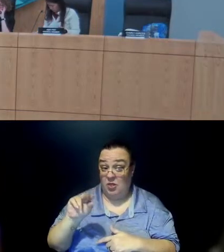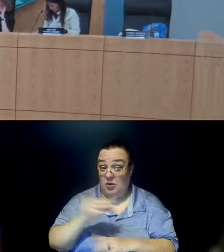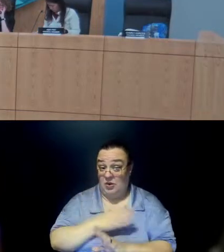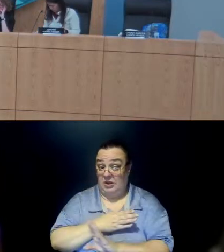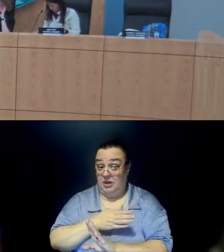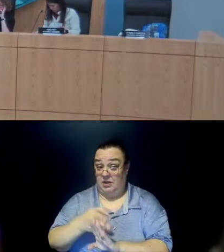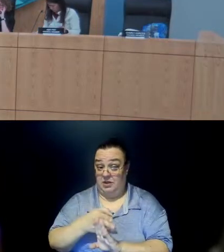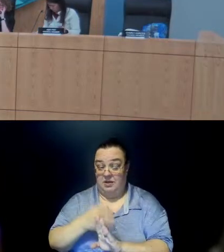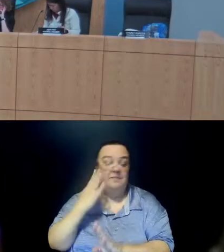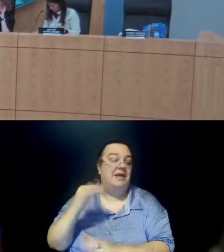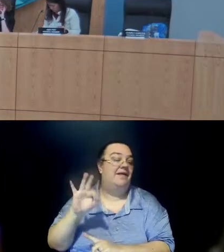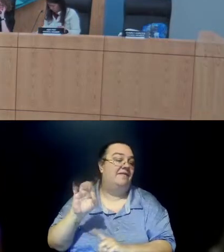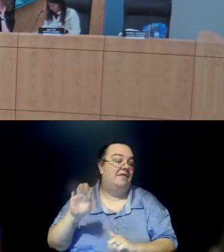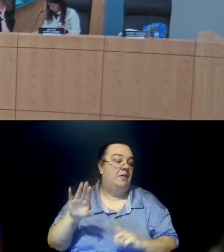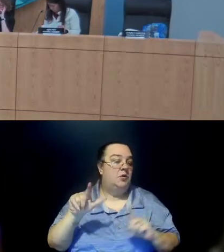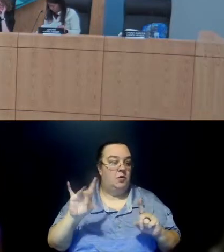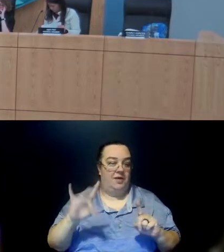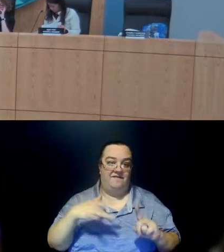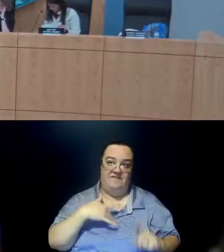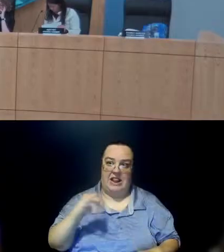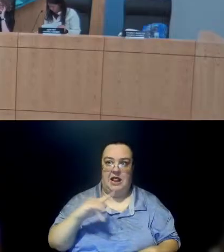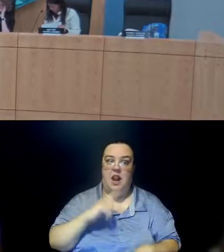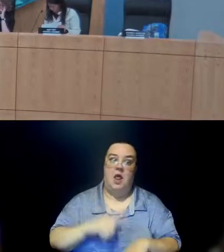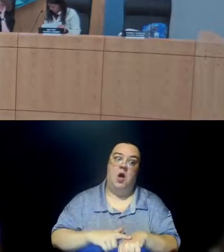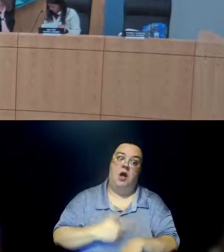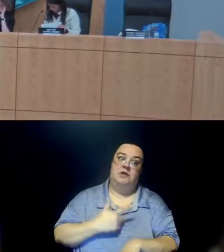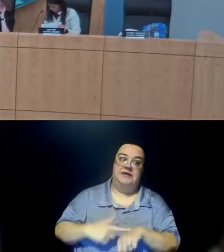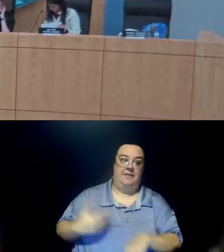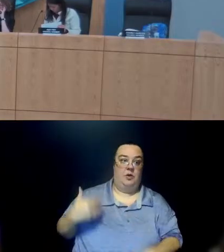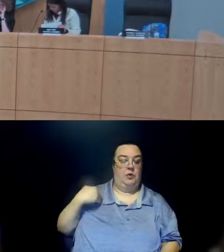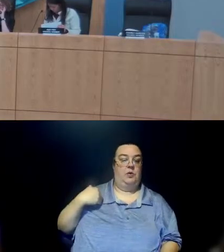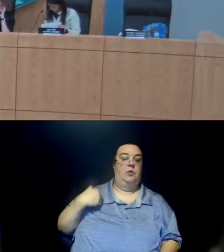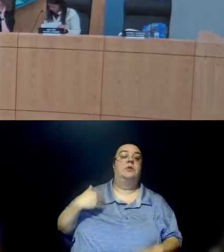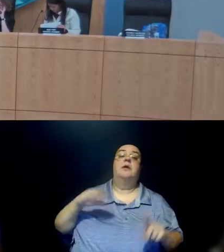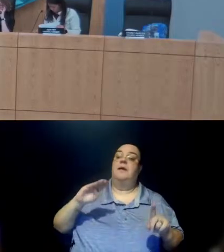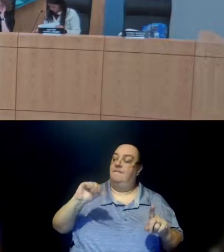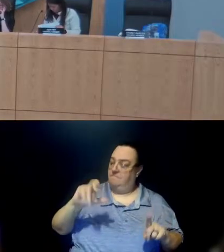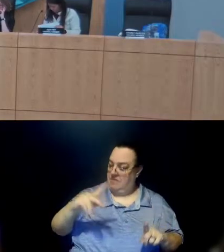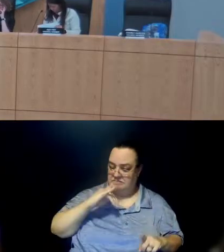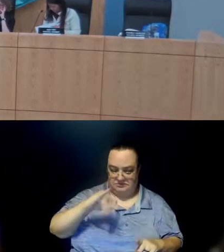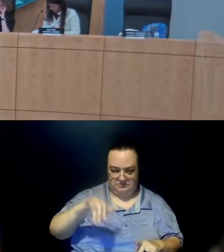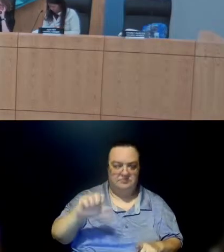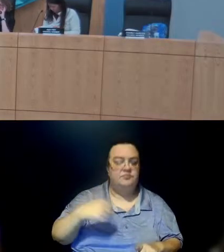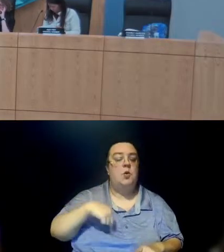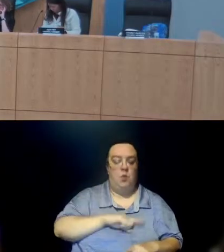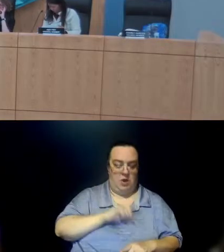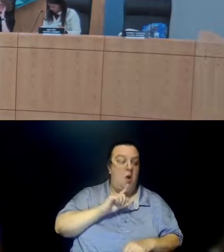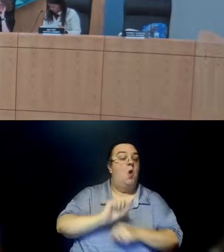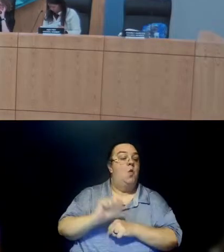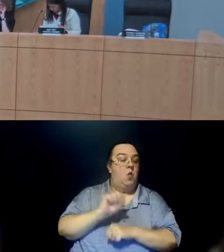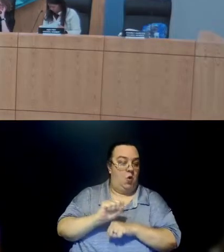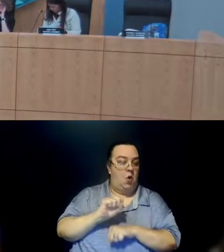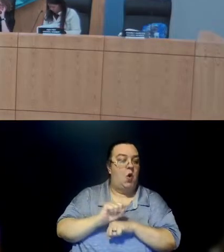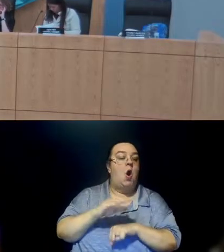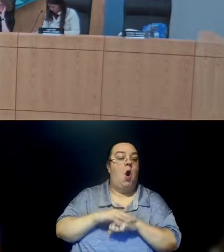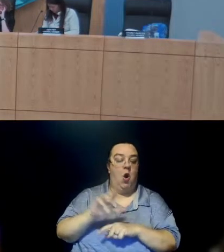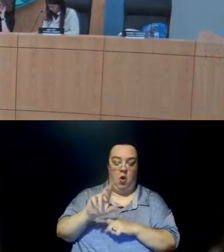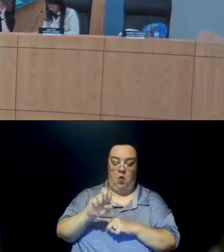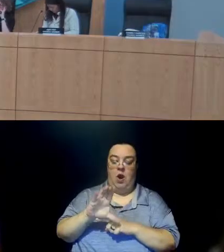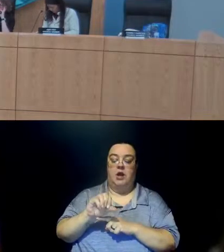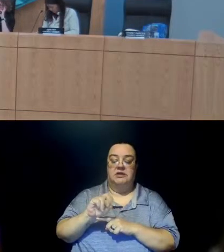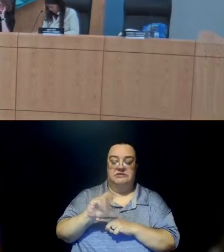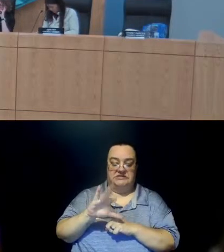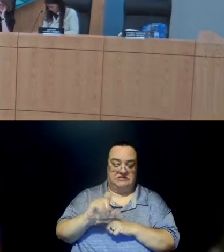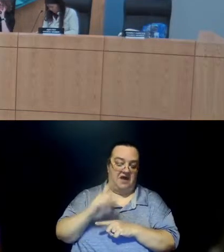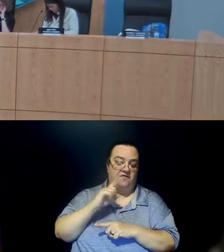because February 28th feels very long ago. Yes, we're working on reconciling April right now, so